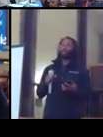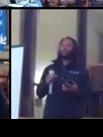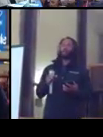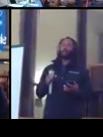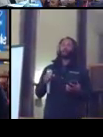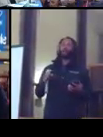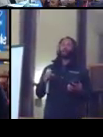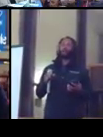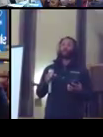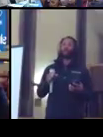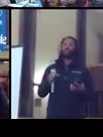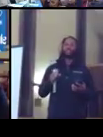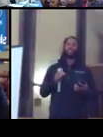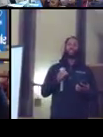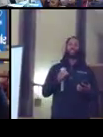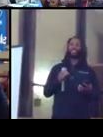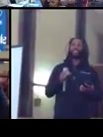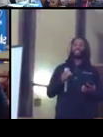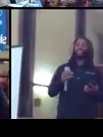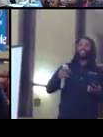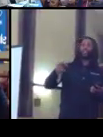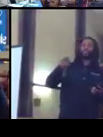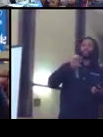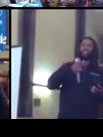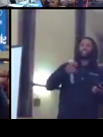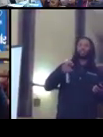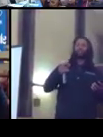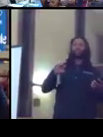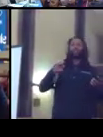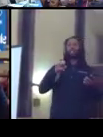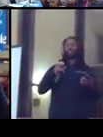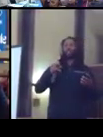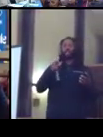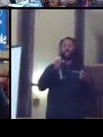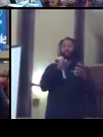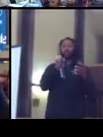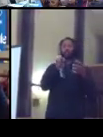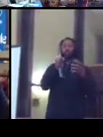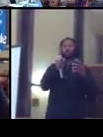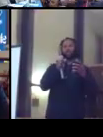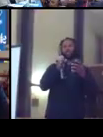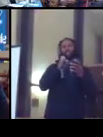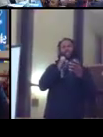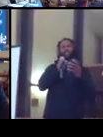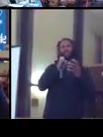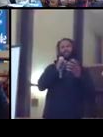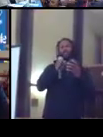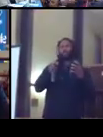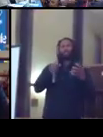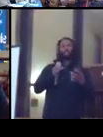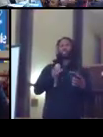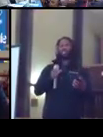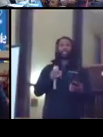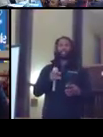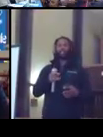parks, all the neutral grounds, U-turn city. It's just people was all in the middle, like in the middle on the neutral ground, like Kings